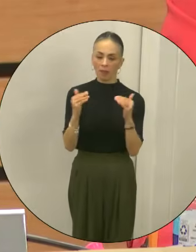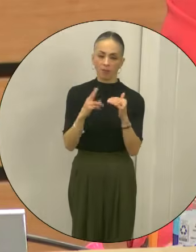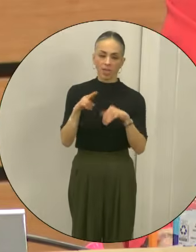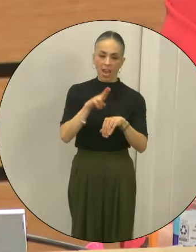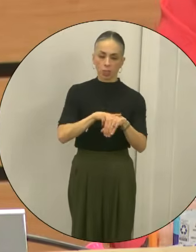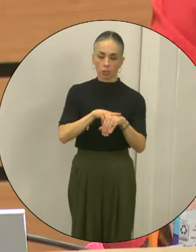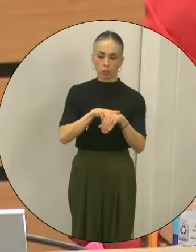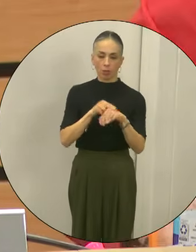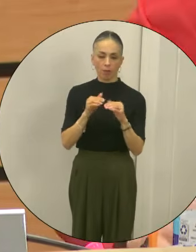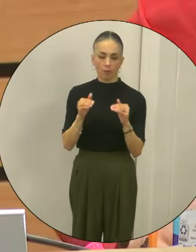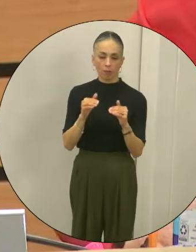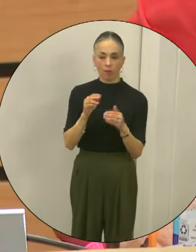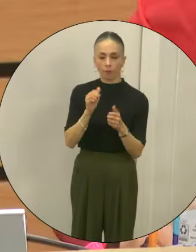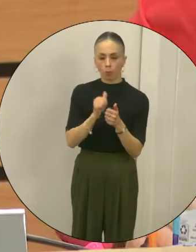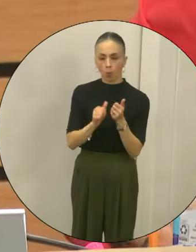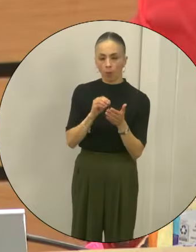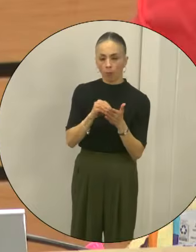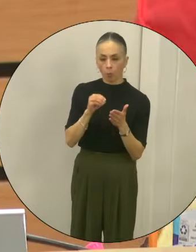funding.